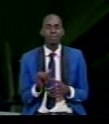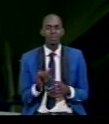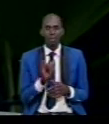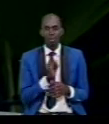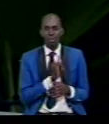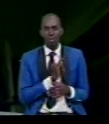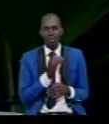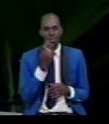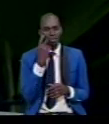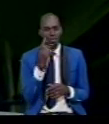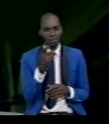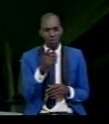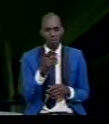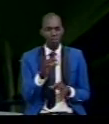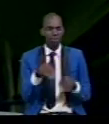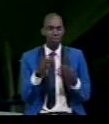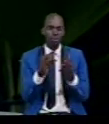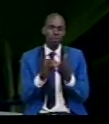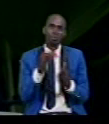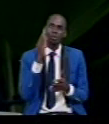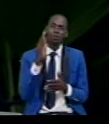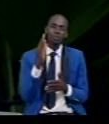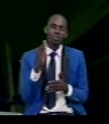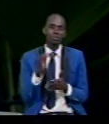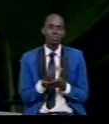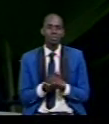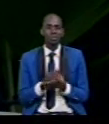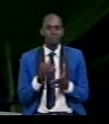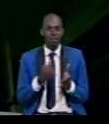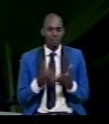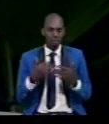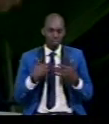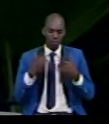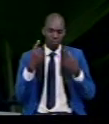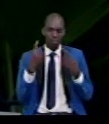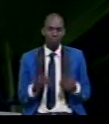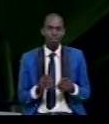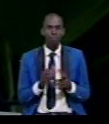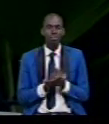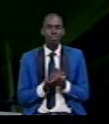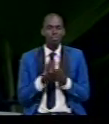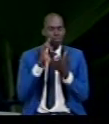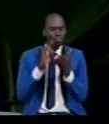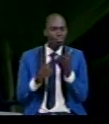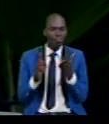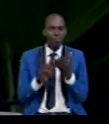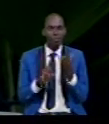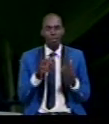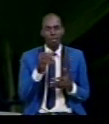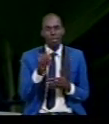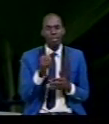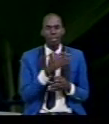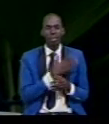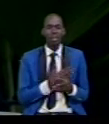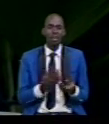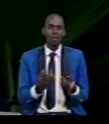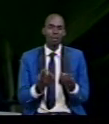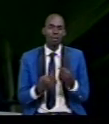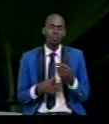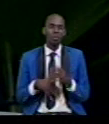giving testimony. It has happened. Check yourself and come out and